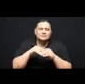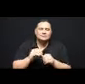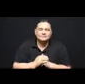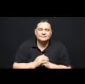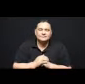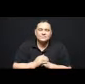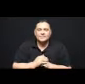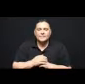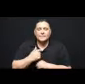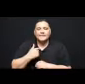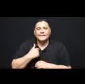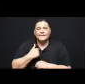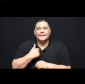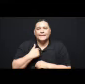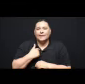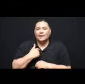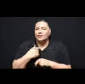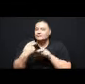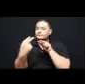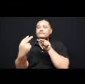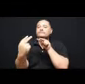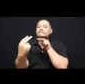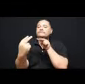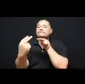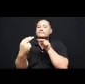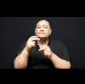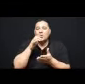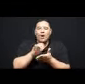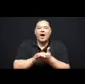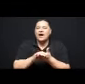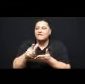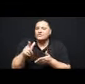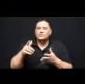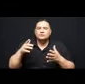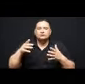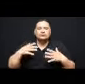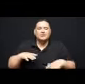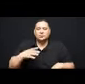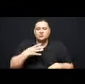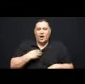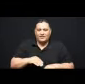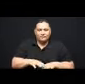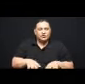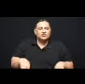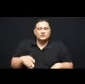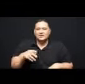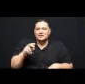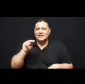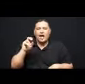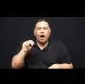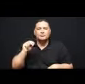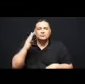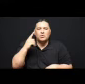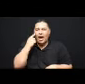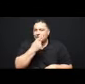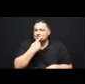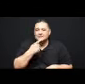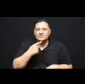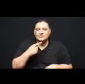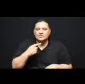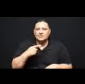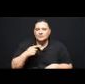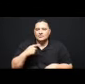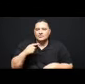off my wife, dressed in her white fringe with her neon blue eyes peeking out from under her cowboy hat.